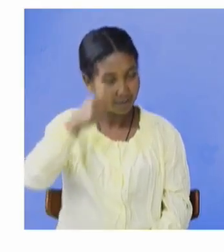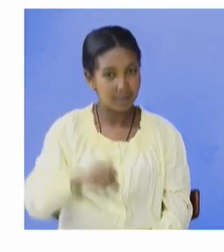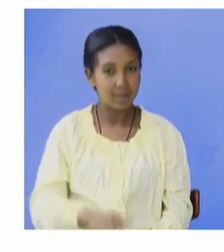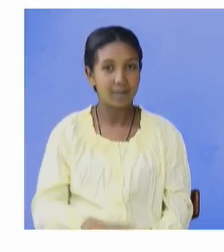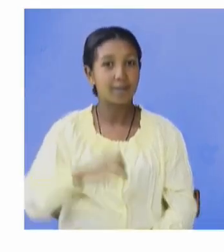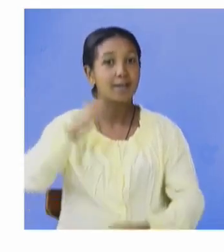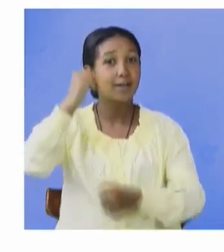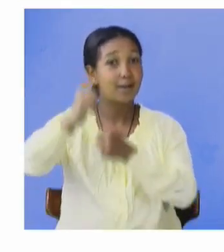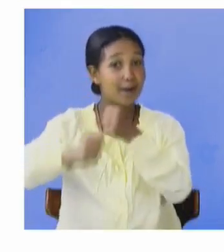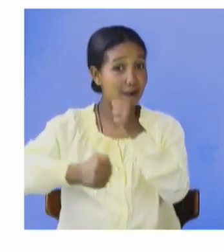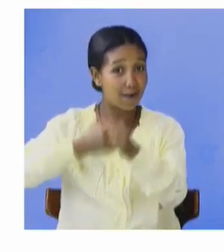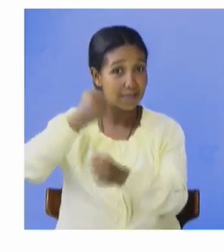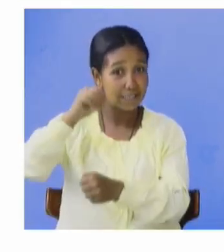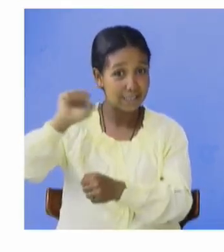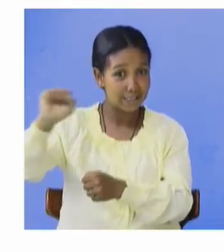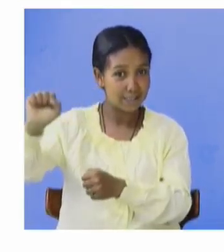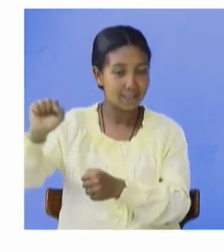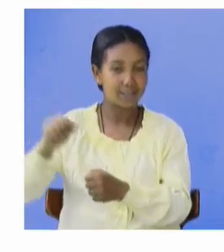runs